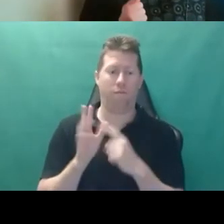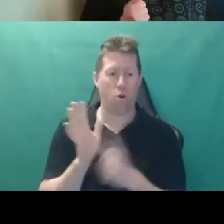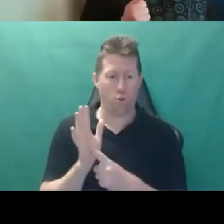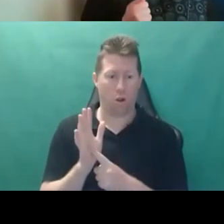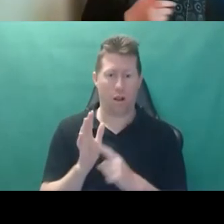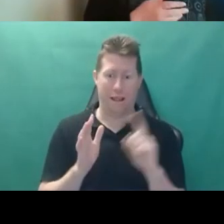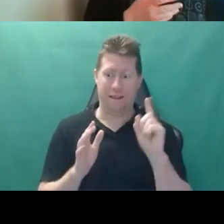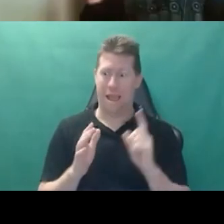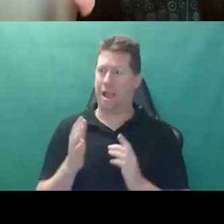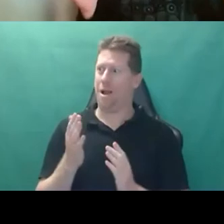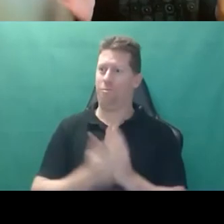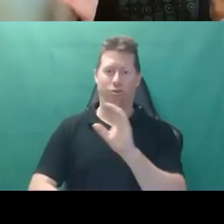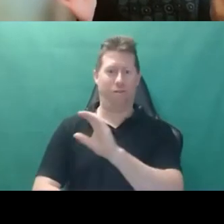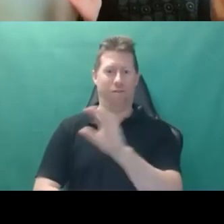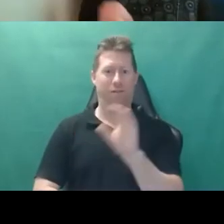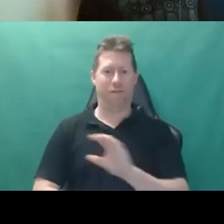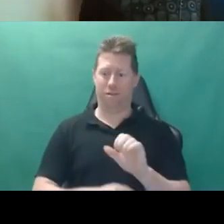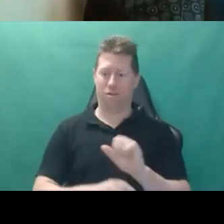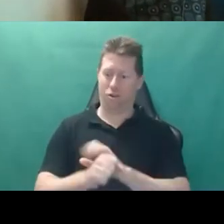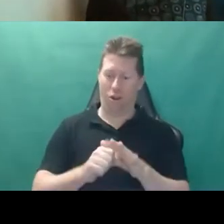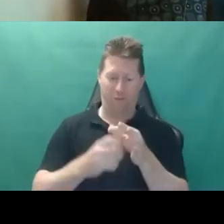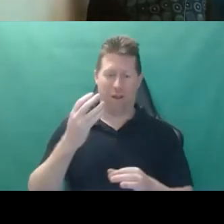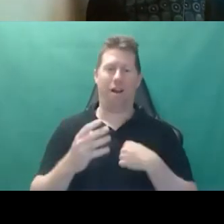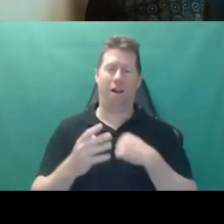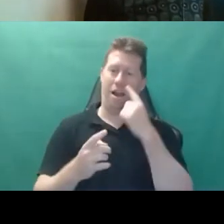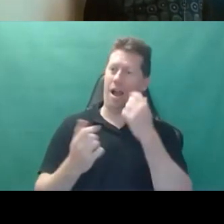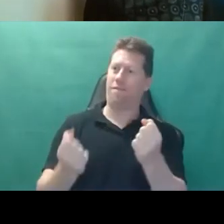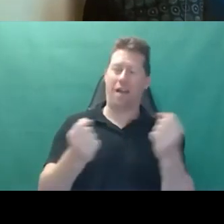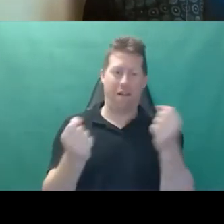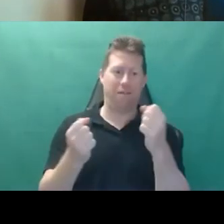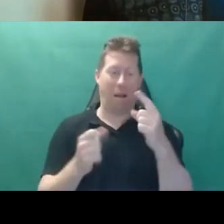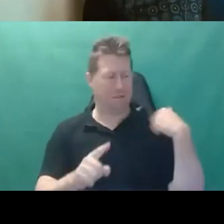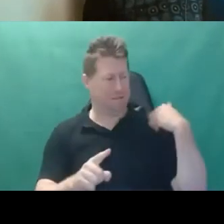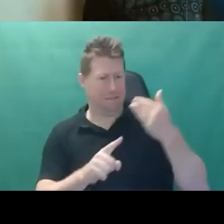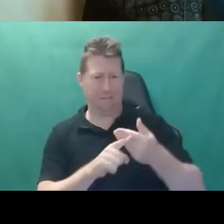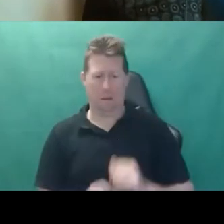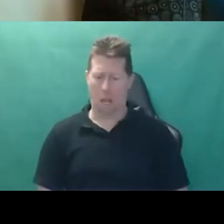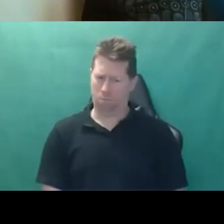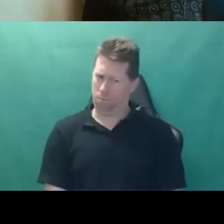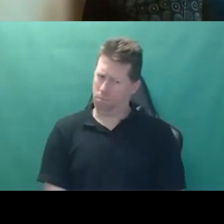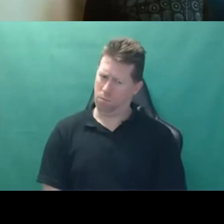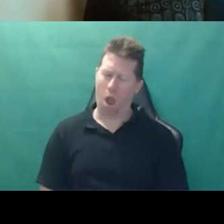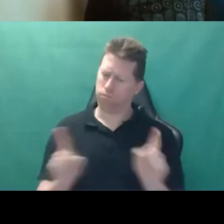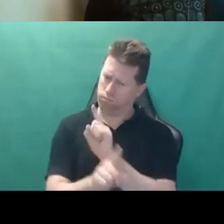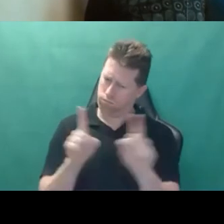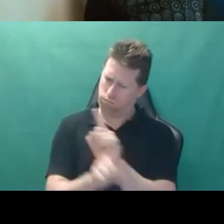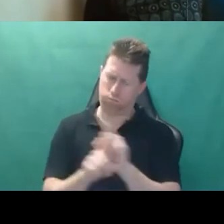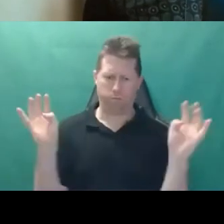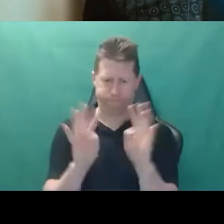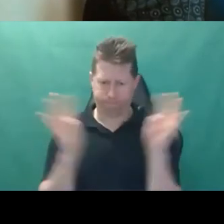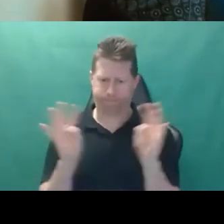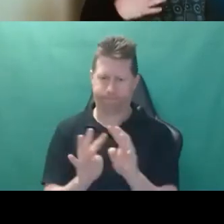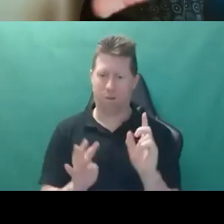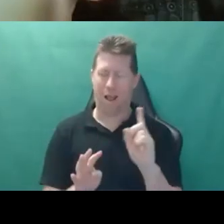possible now because of COVID, which is fantastic, but, um, all the times things couldn't be made any other way. Um, it's been a lovely